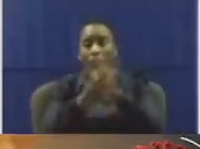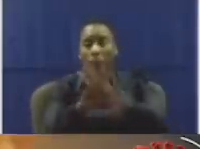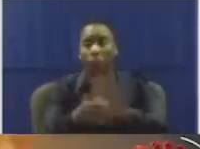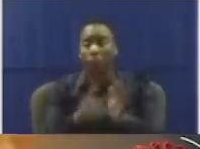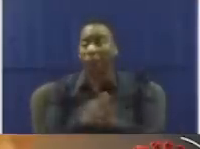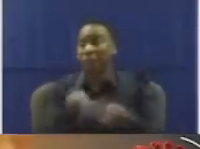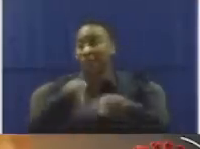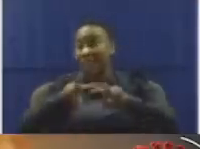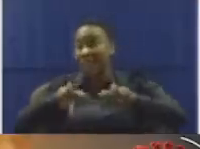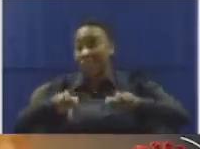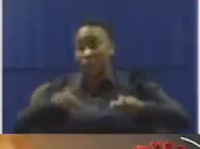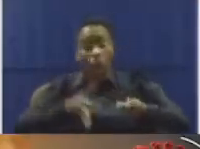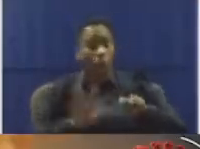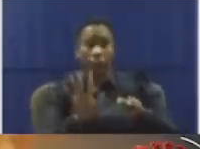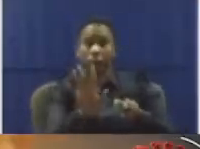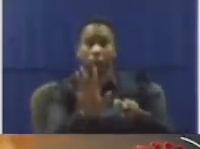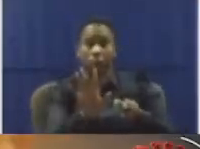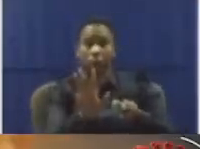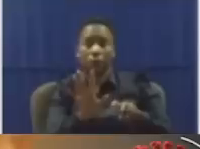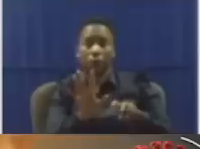investigations.